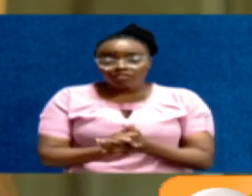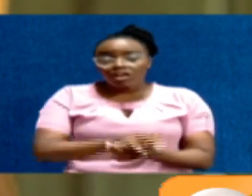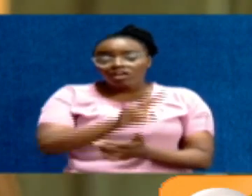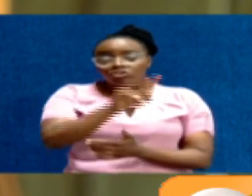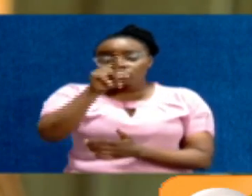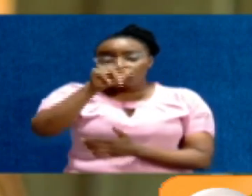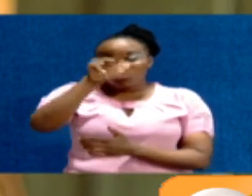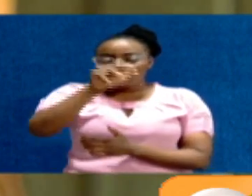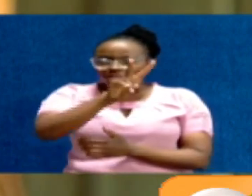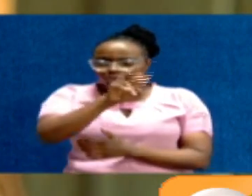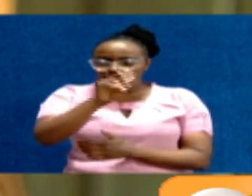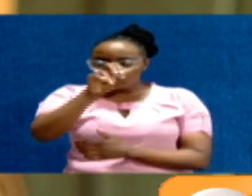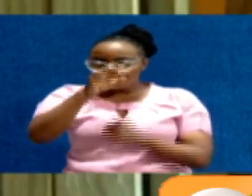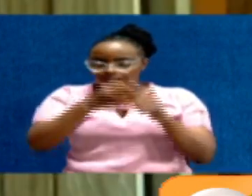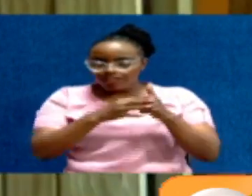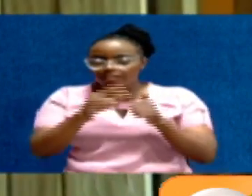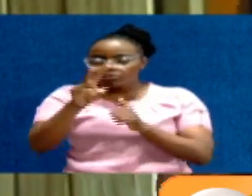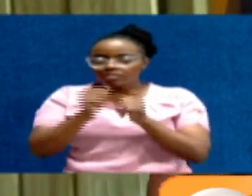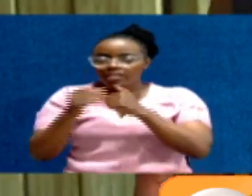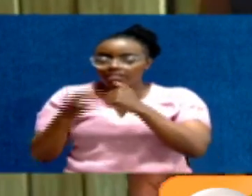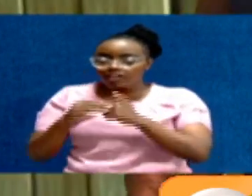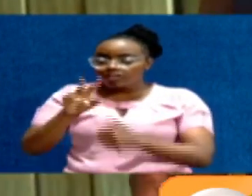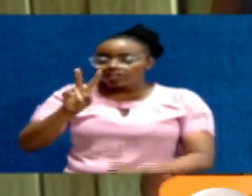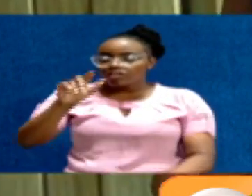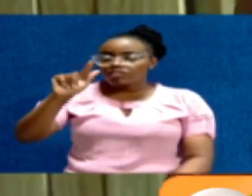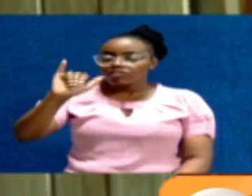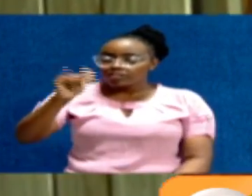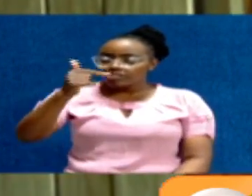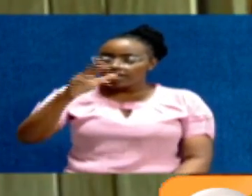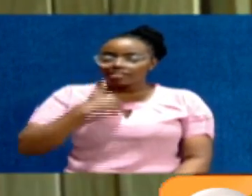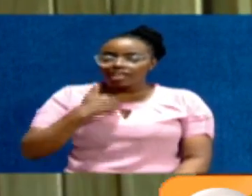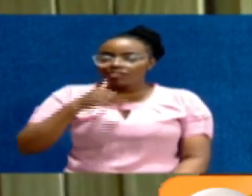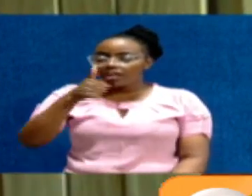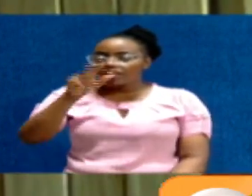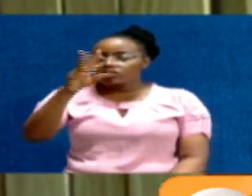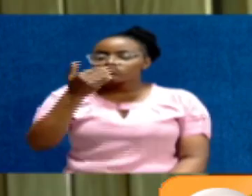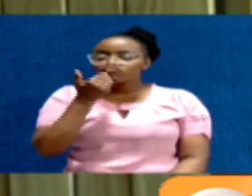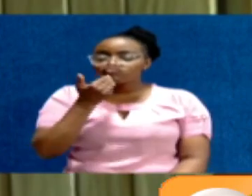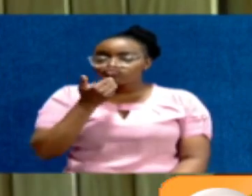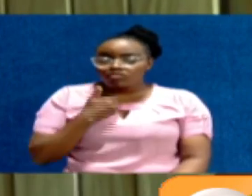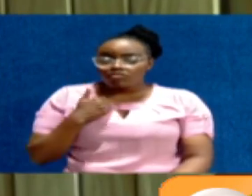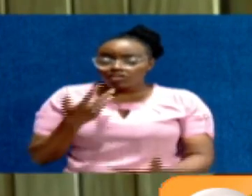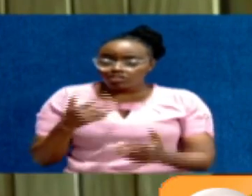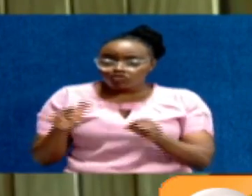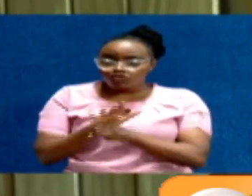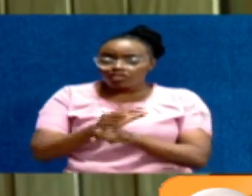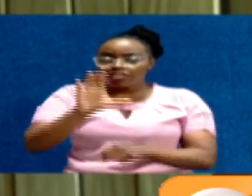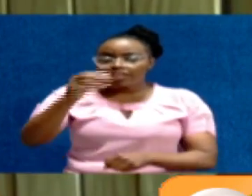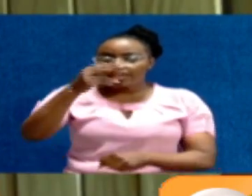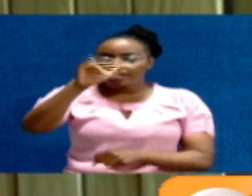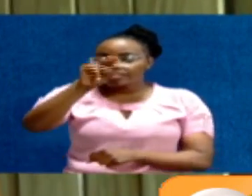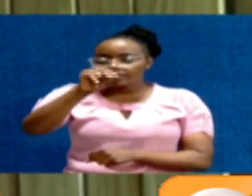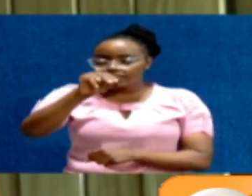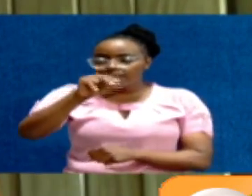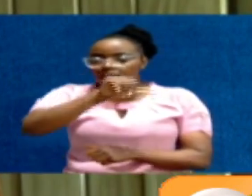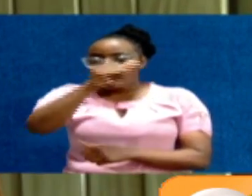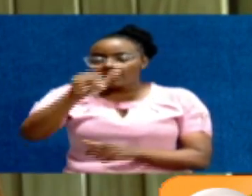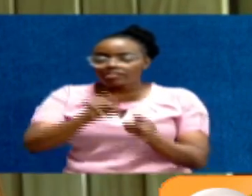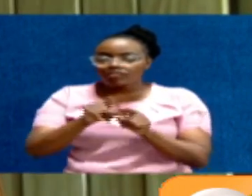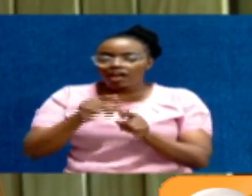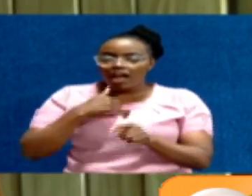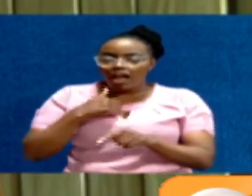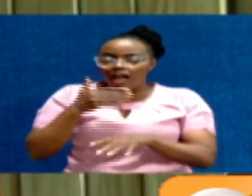Between 2008 and 2018, Vitalis has had 2 other surgeries, one to fill up his chin and another one to